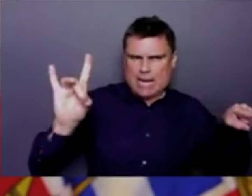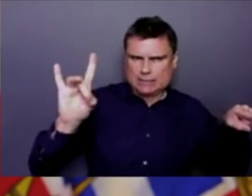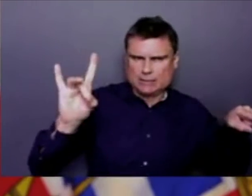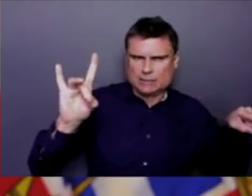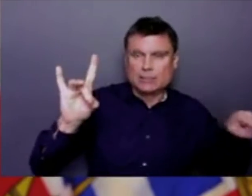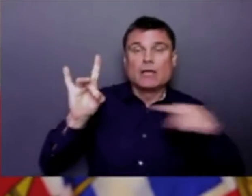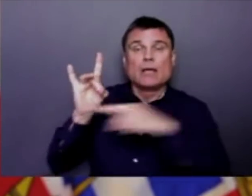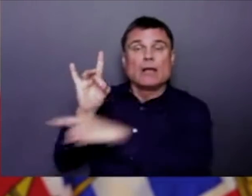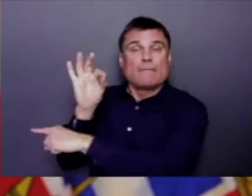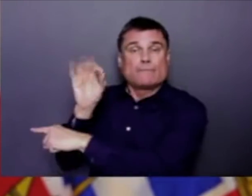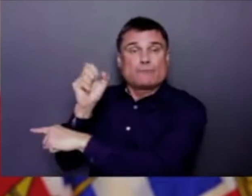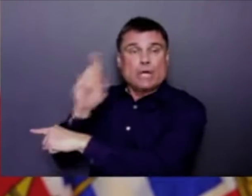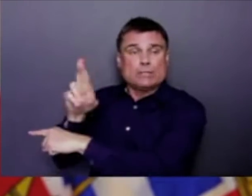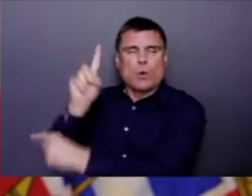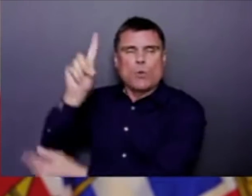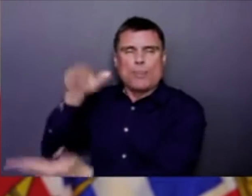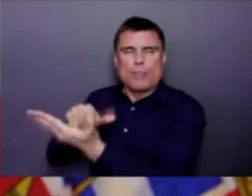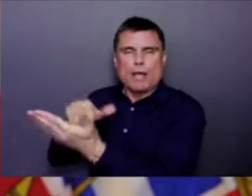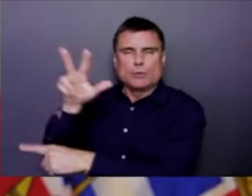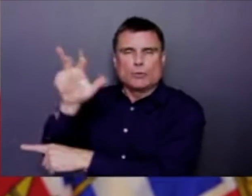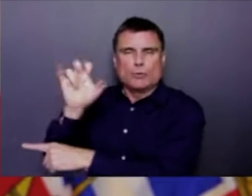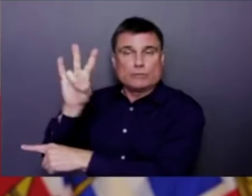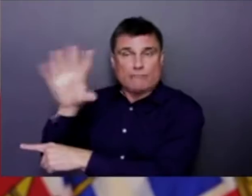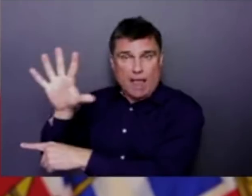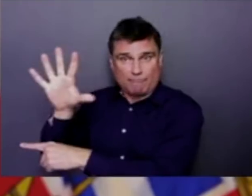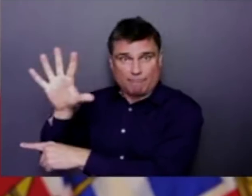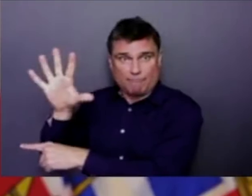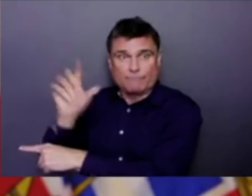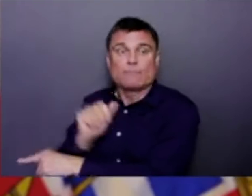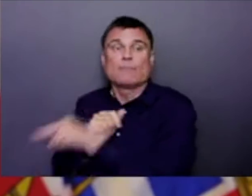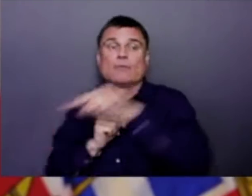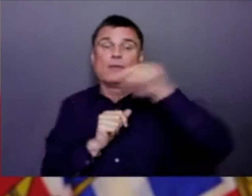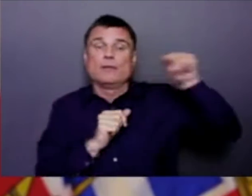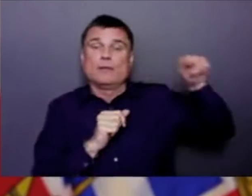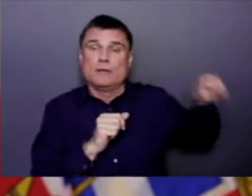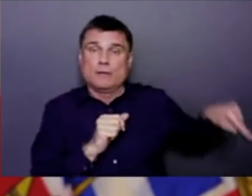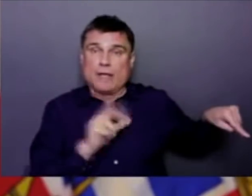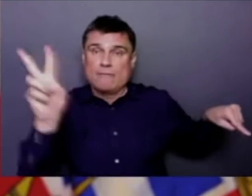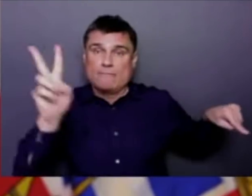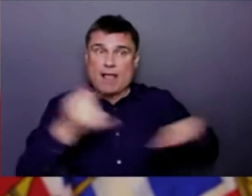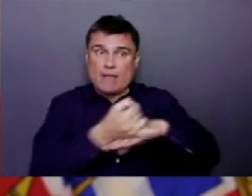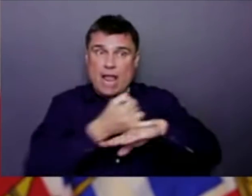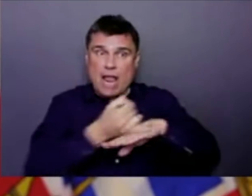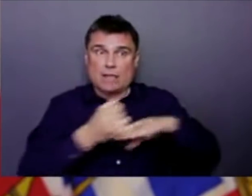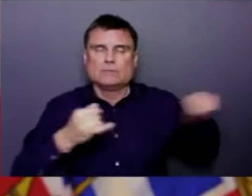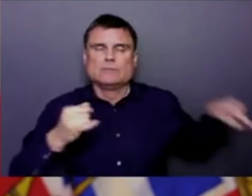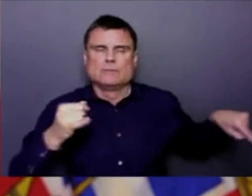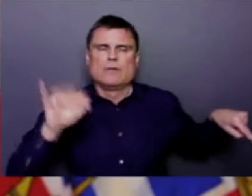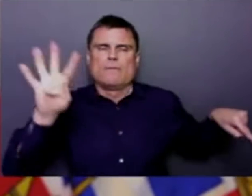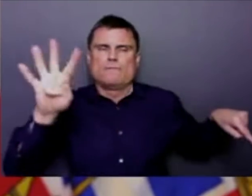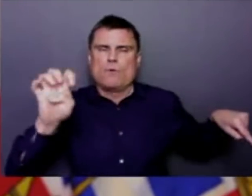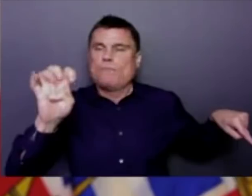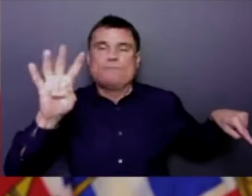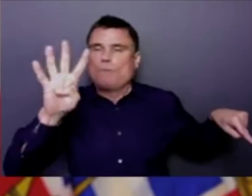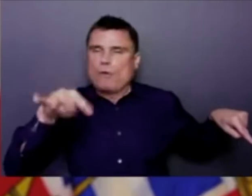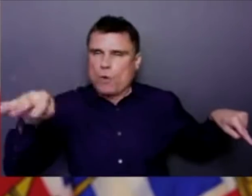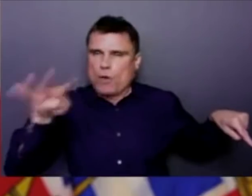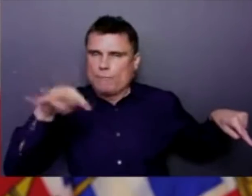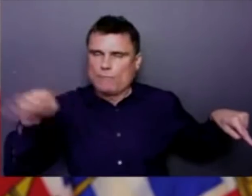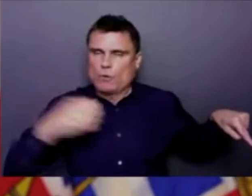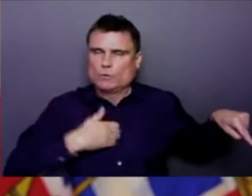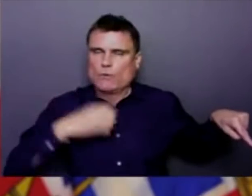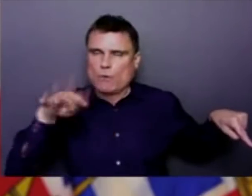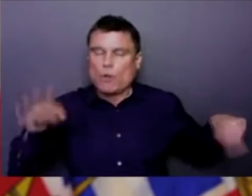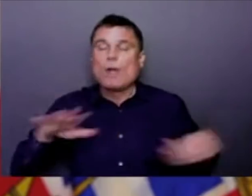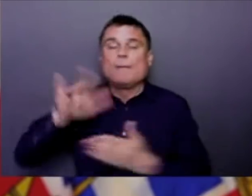1,375 people in the Fraser Health Region, 44 people in Vancouver Island Health Region, 238 people in